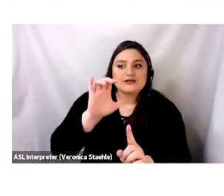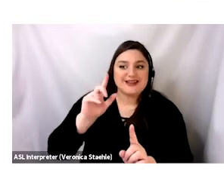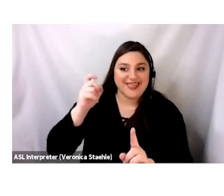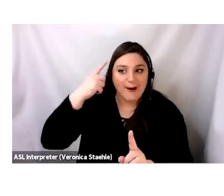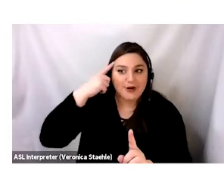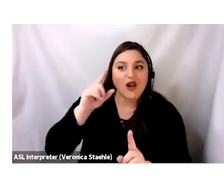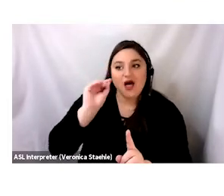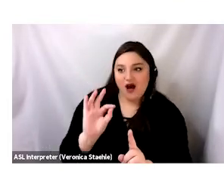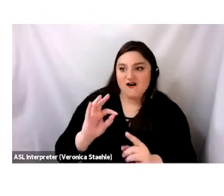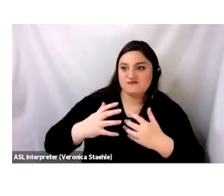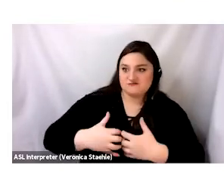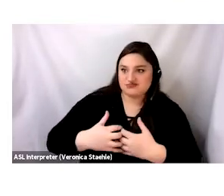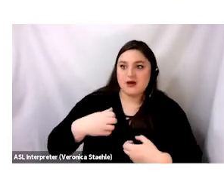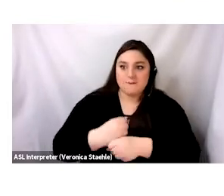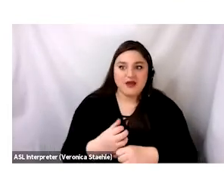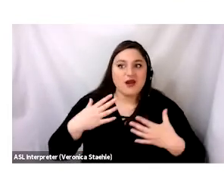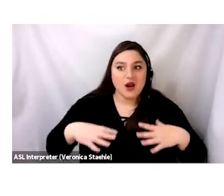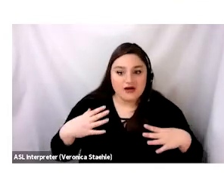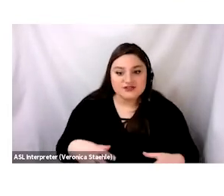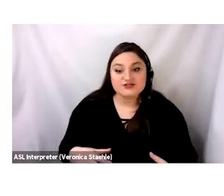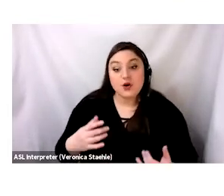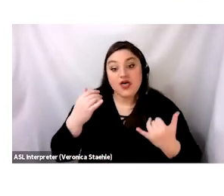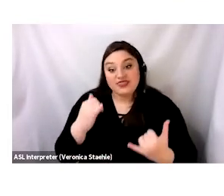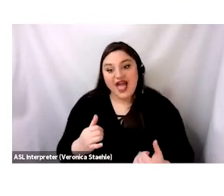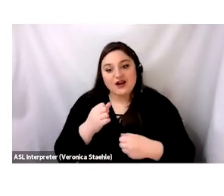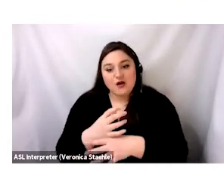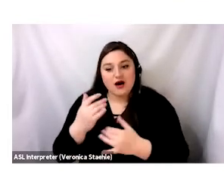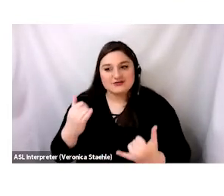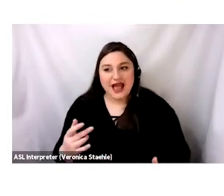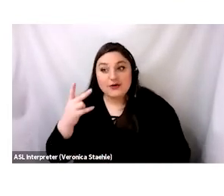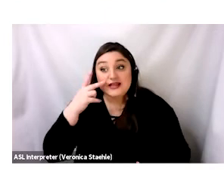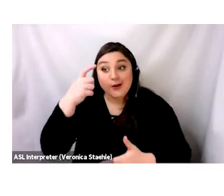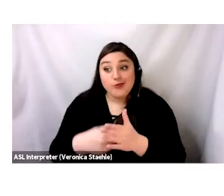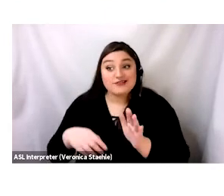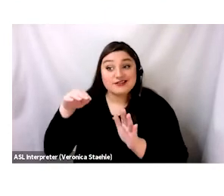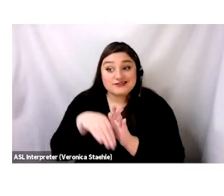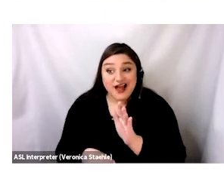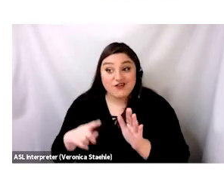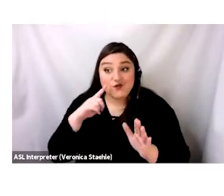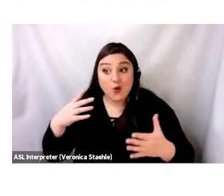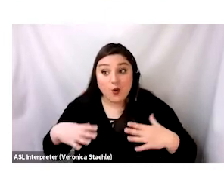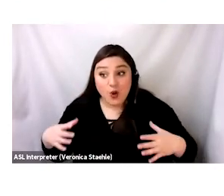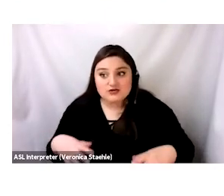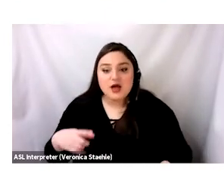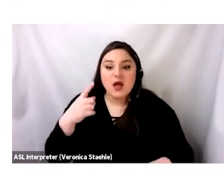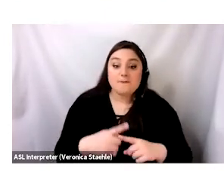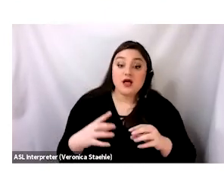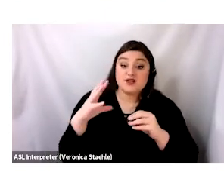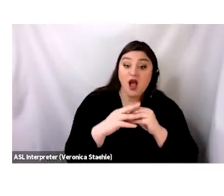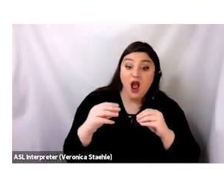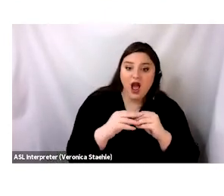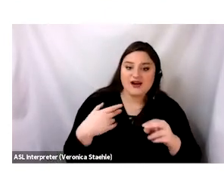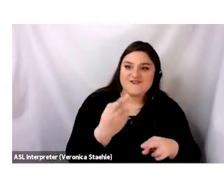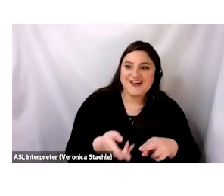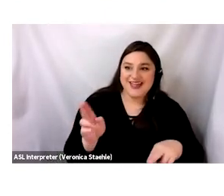drop in cotton prices, consumer demand increased, and now we see an international commerce of cotton. And cotton has grown in more than